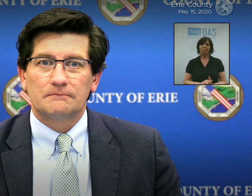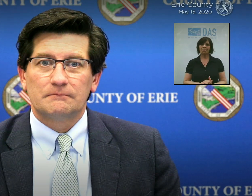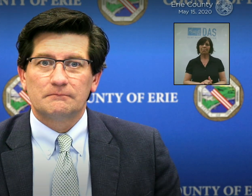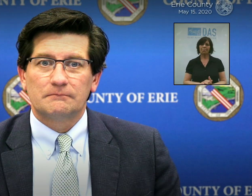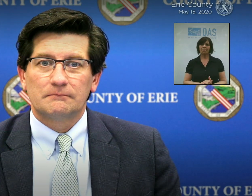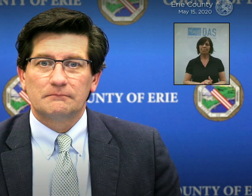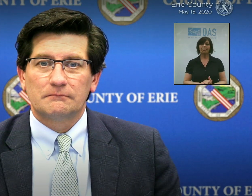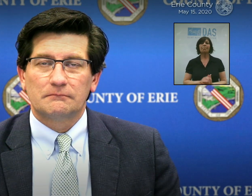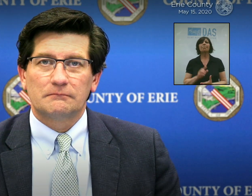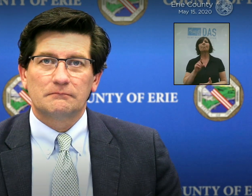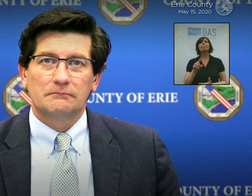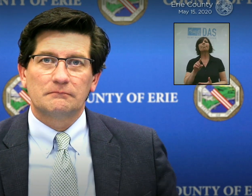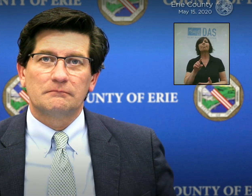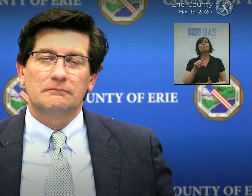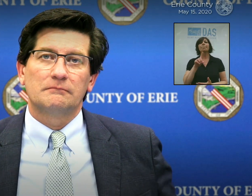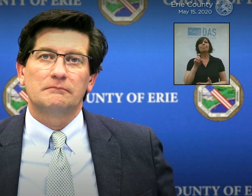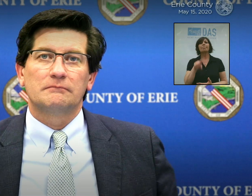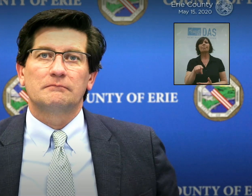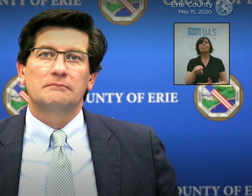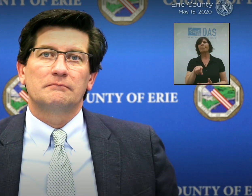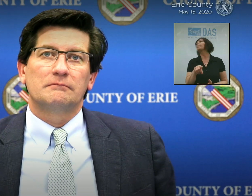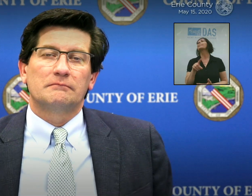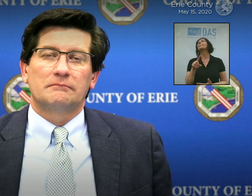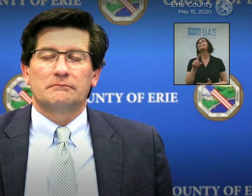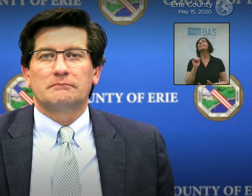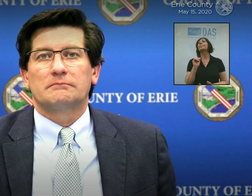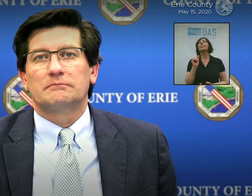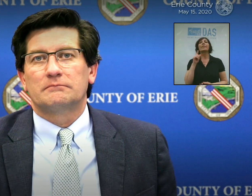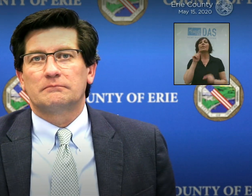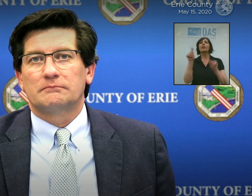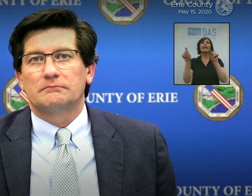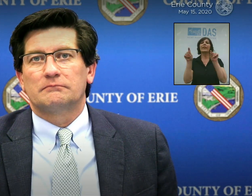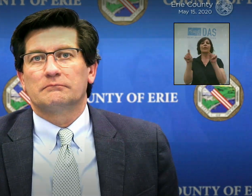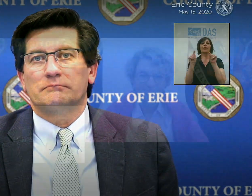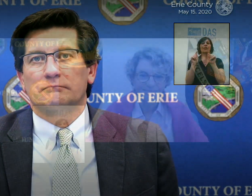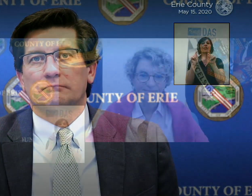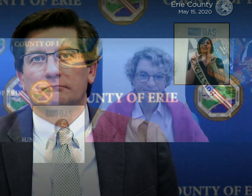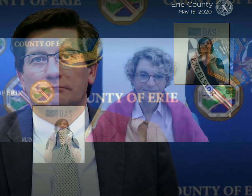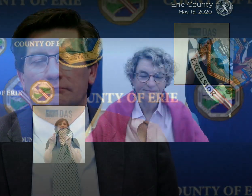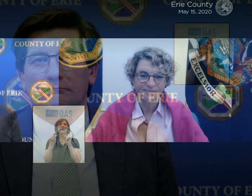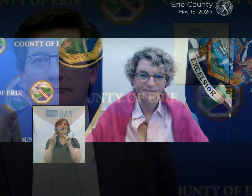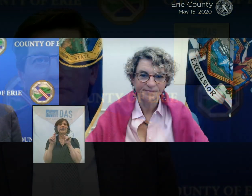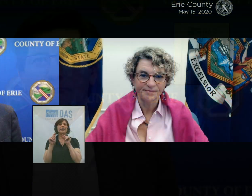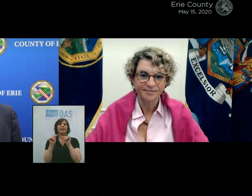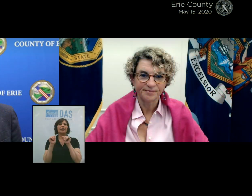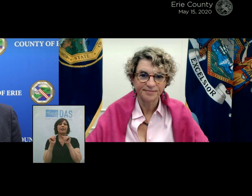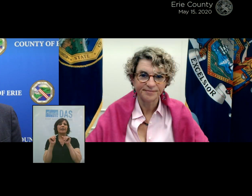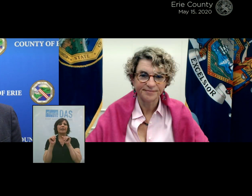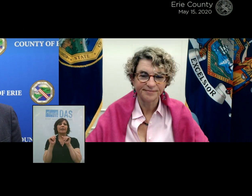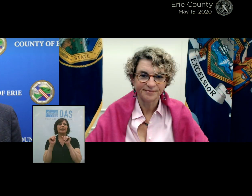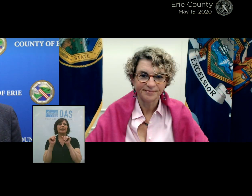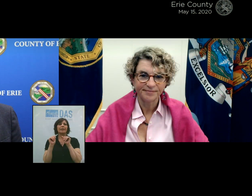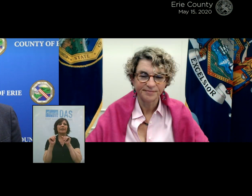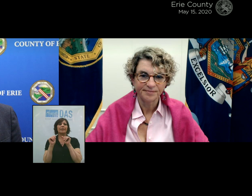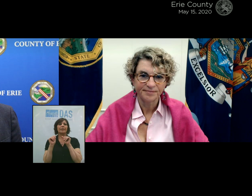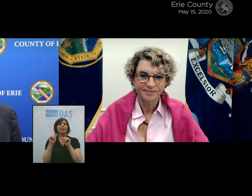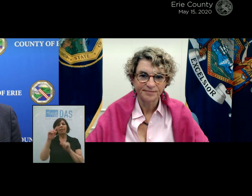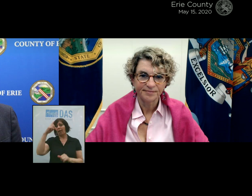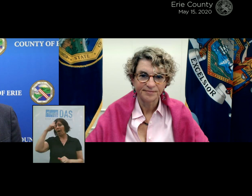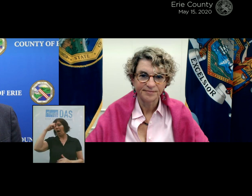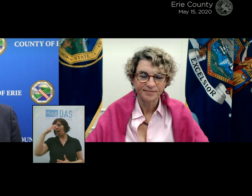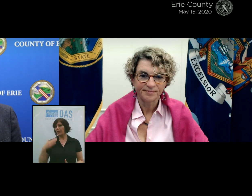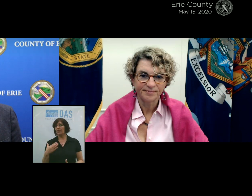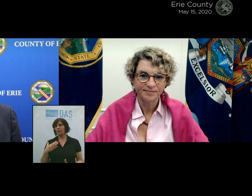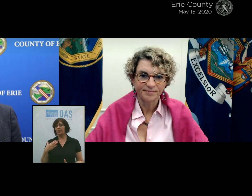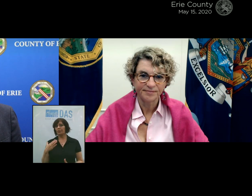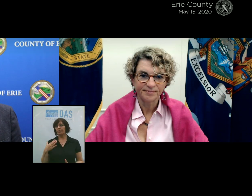Thanks, Mark. This question's for yourself or Dr. Burstein, whoever feels best to answer it. But obviously, the governor and both of you